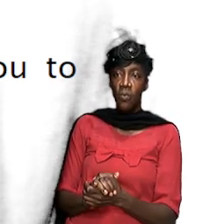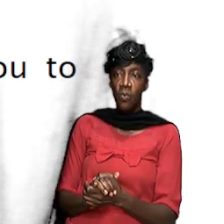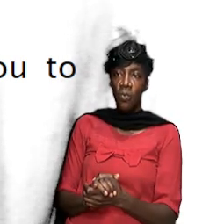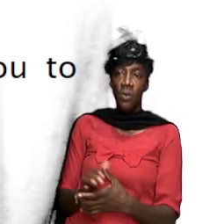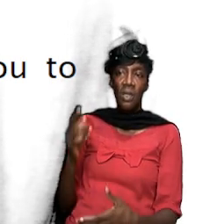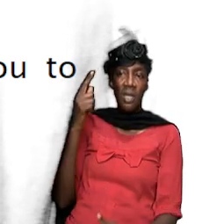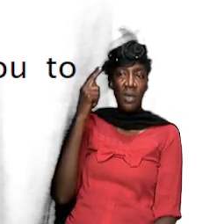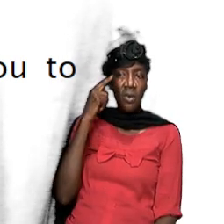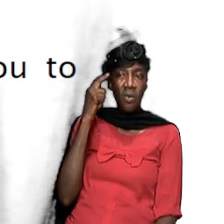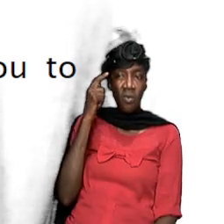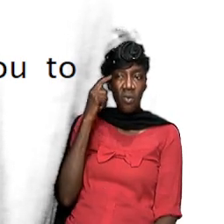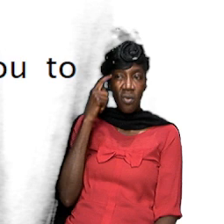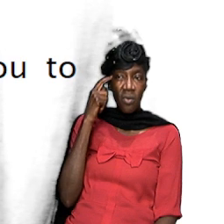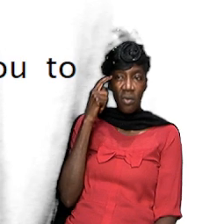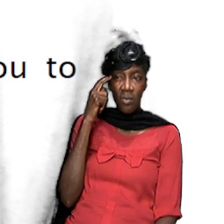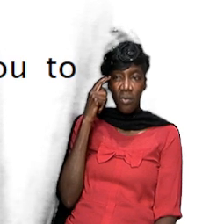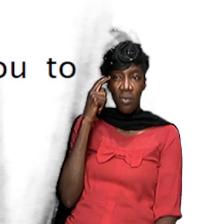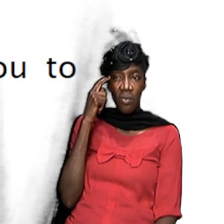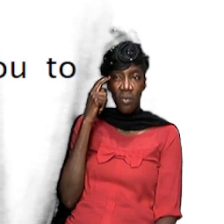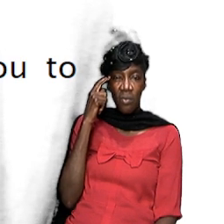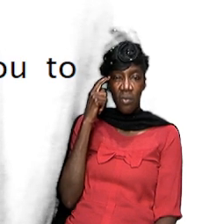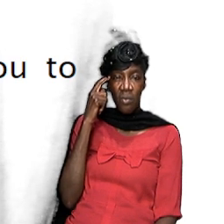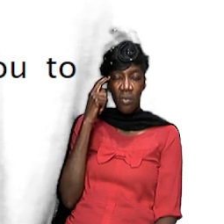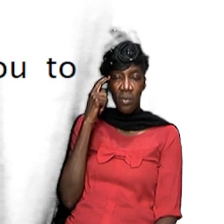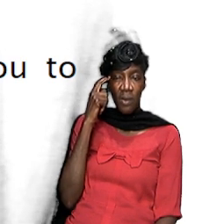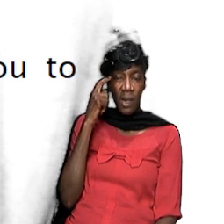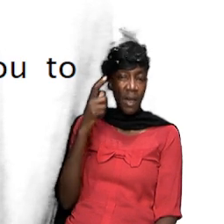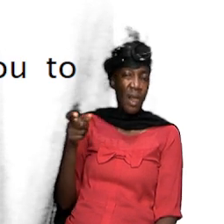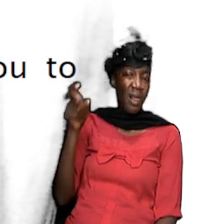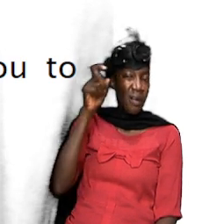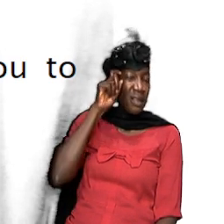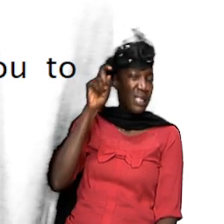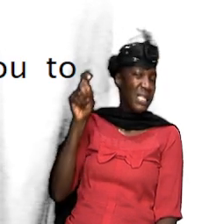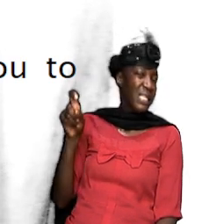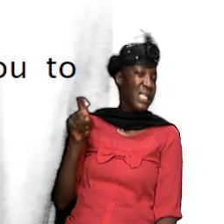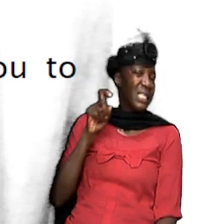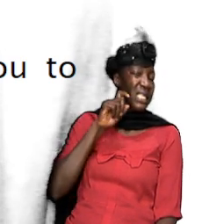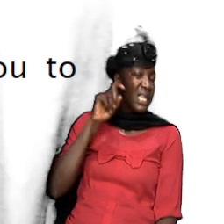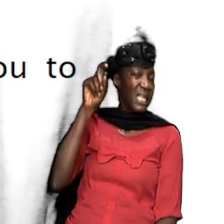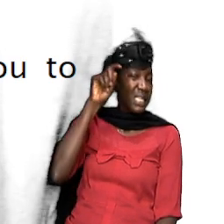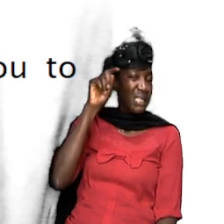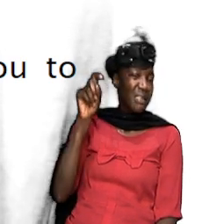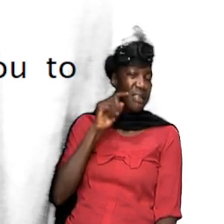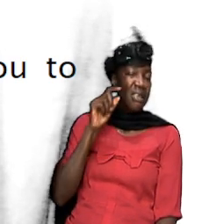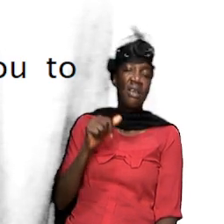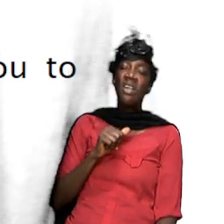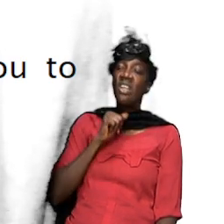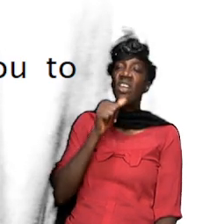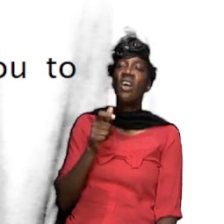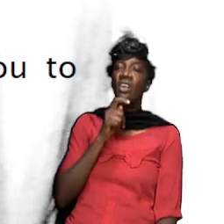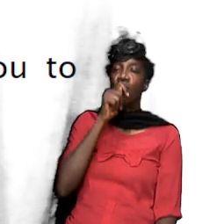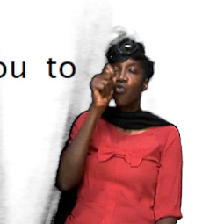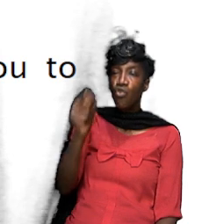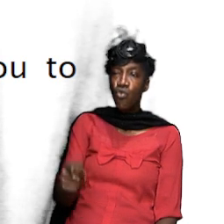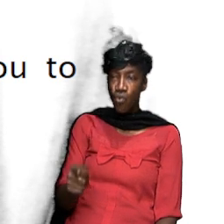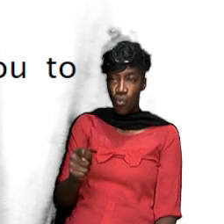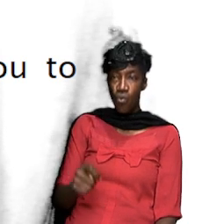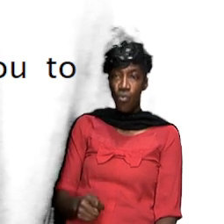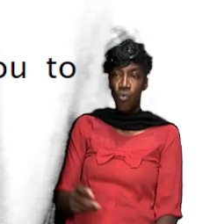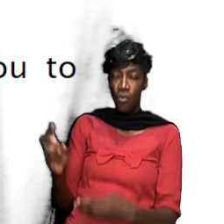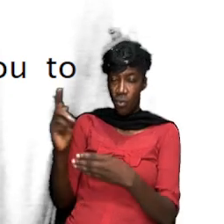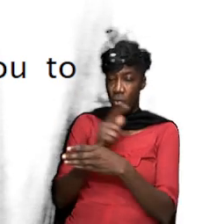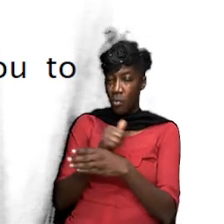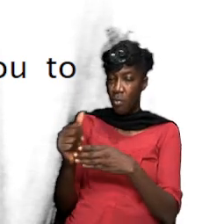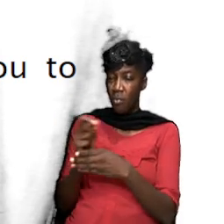And were known for promiscuity, dishonest business practice, and such the like.